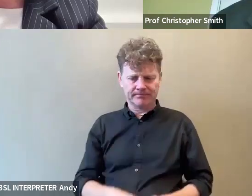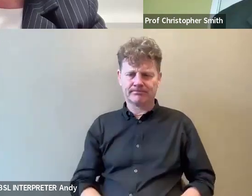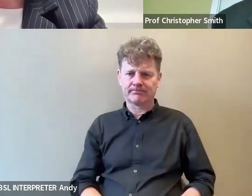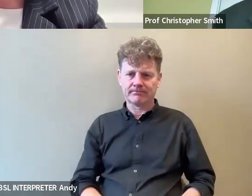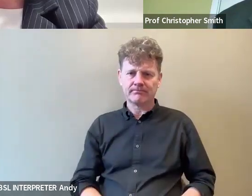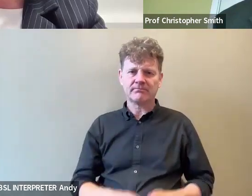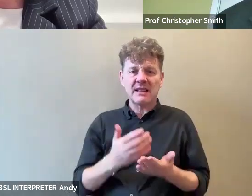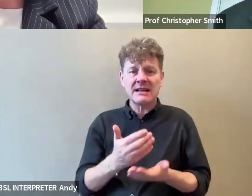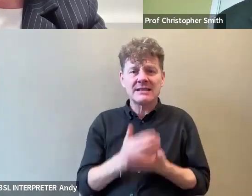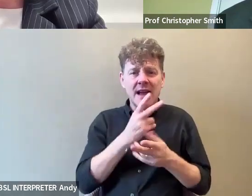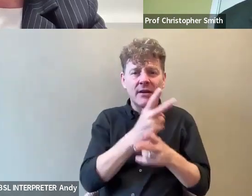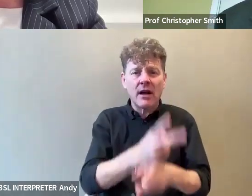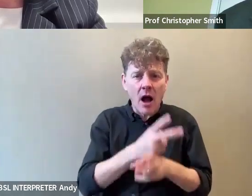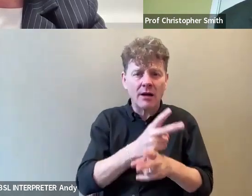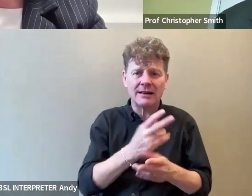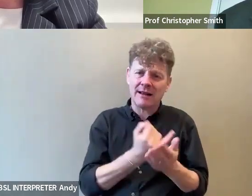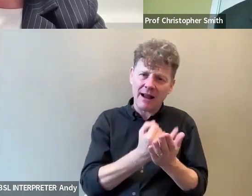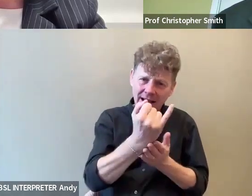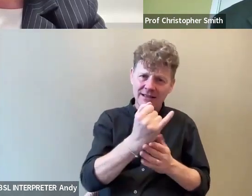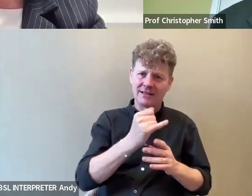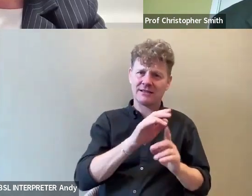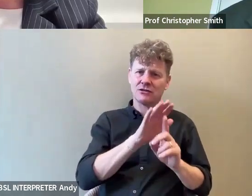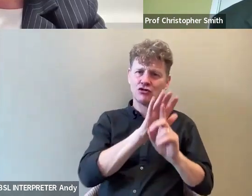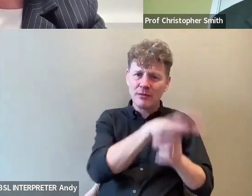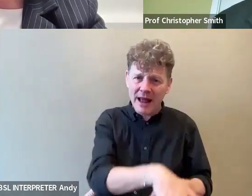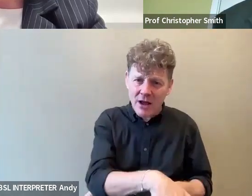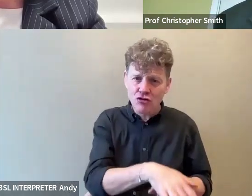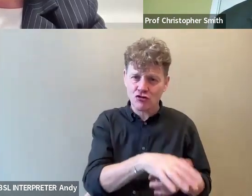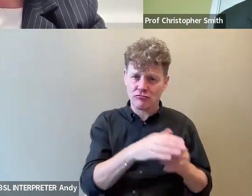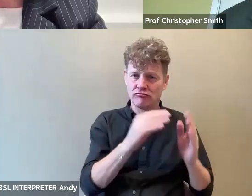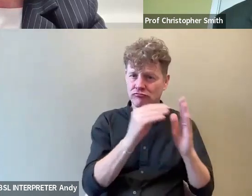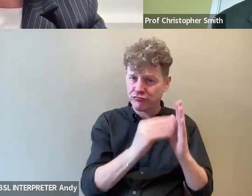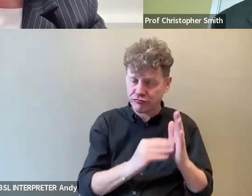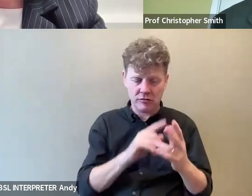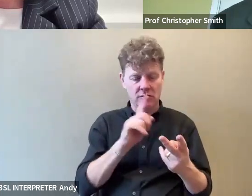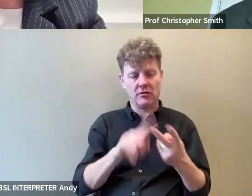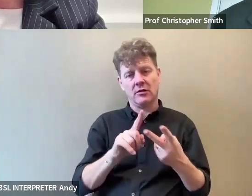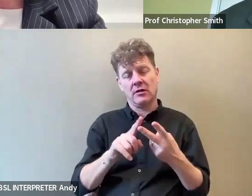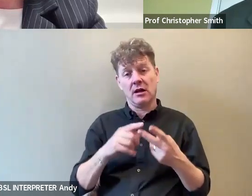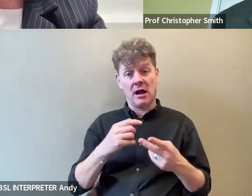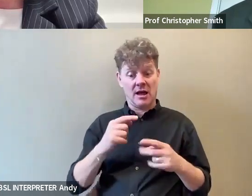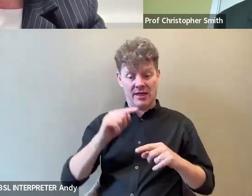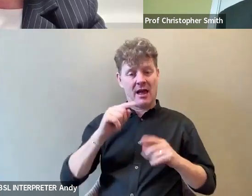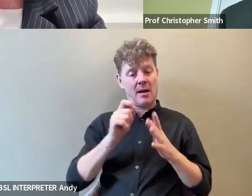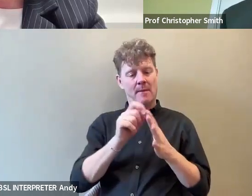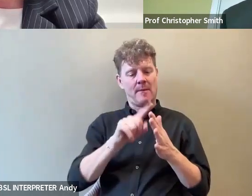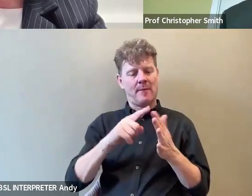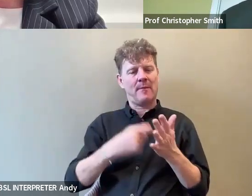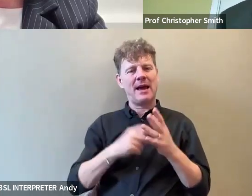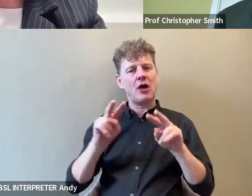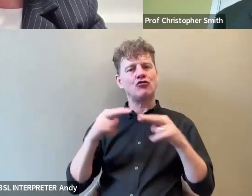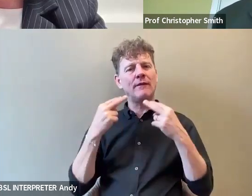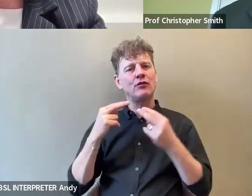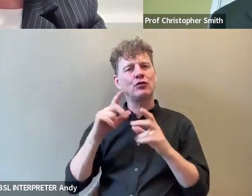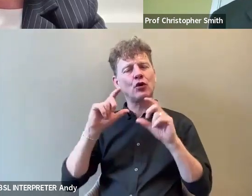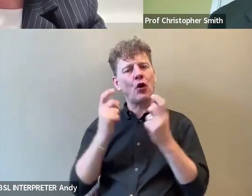degrees of safeguarding against discrimination. We've done a lot of work to improve the diversity of our peer review college, because as we